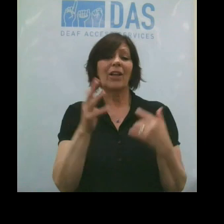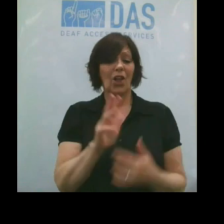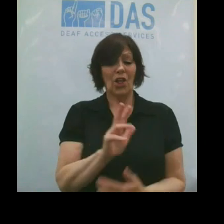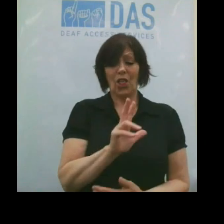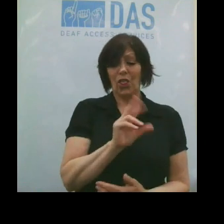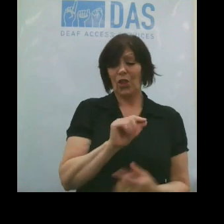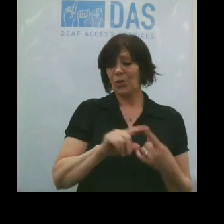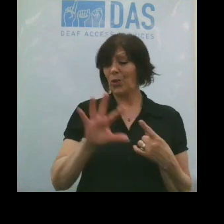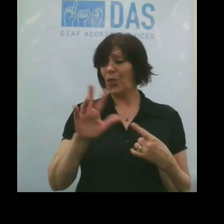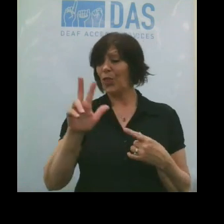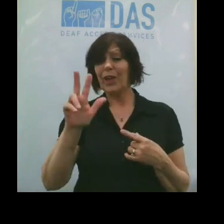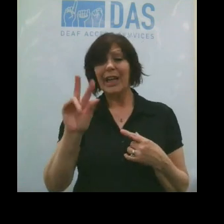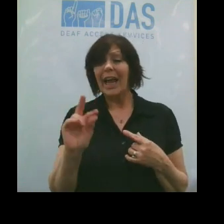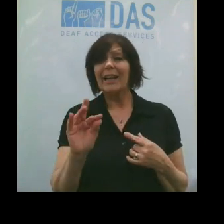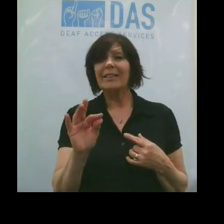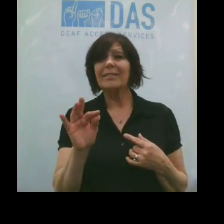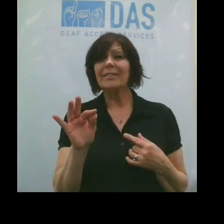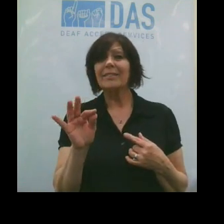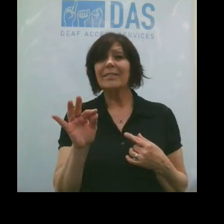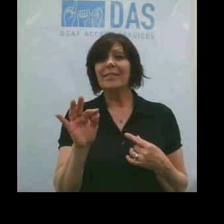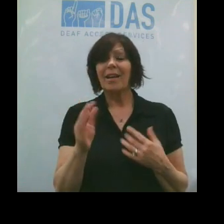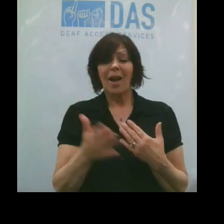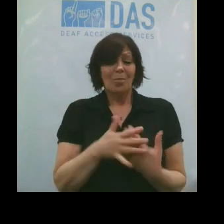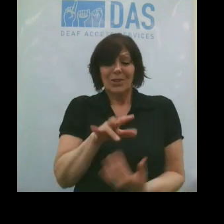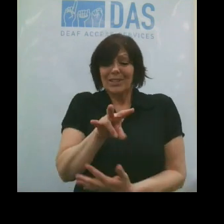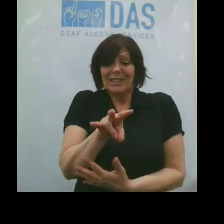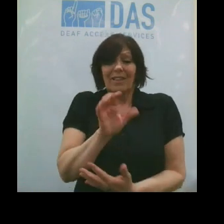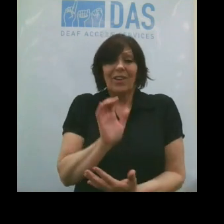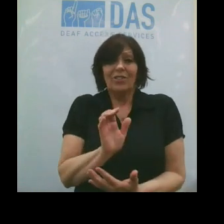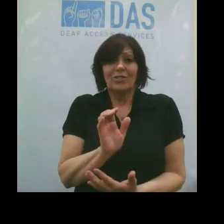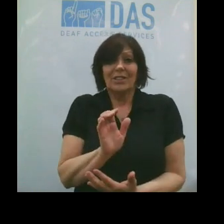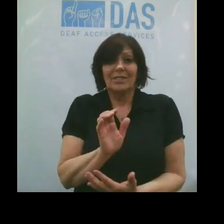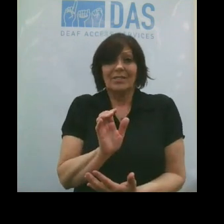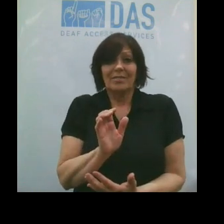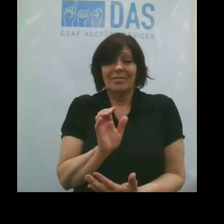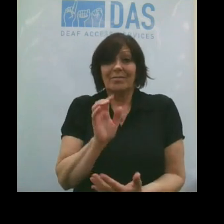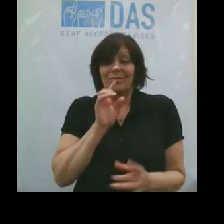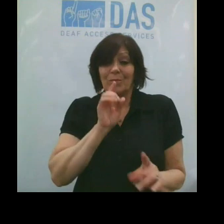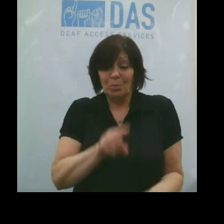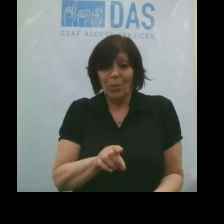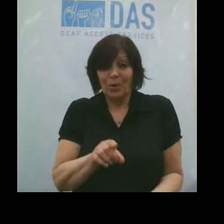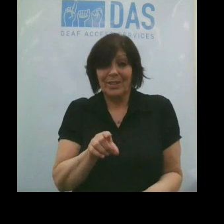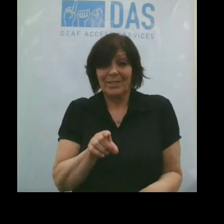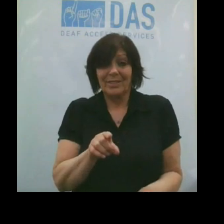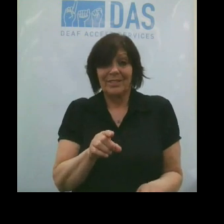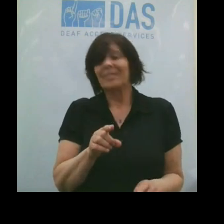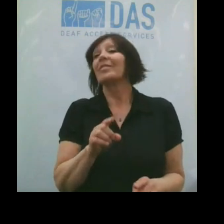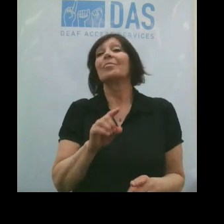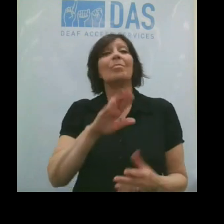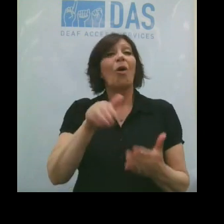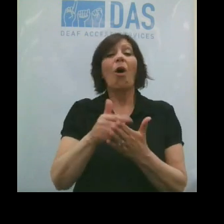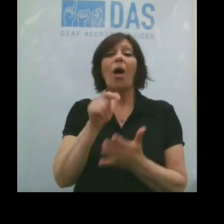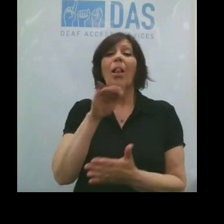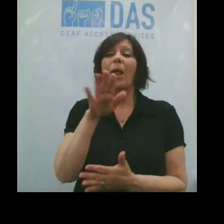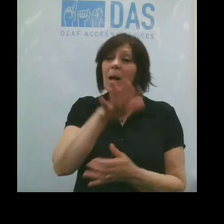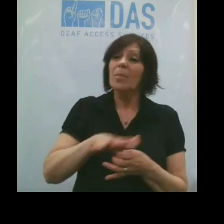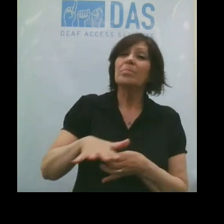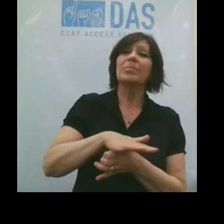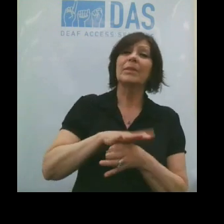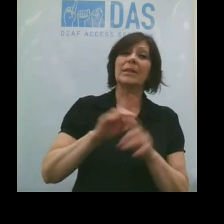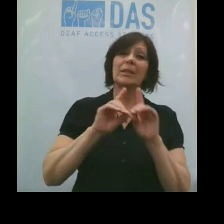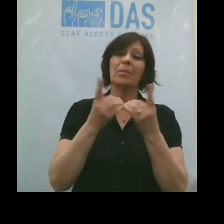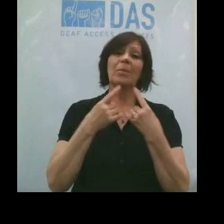to 39, nearly 700 cases have been recorded by all labs, including our Department of